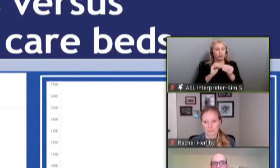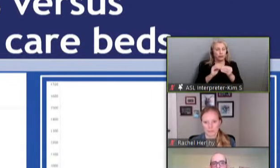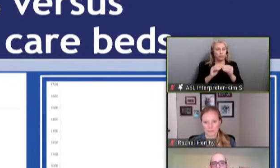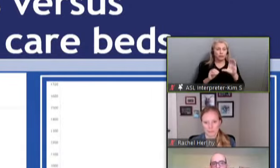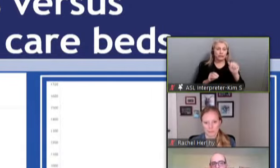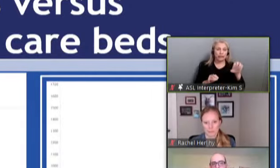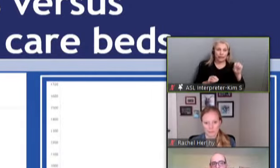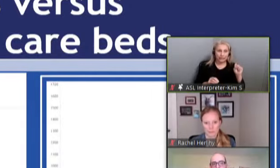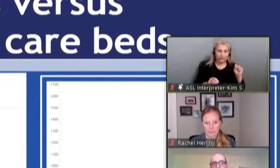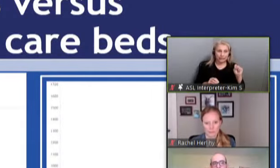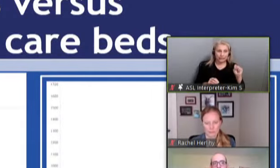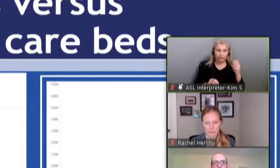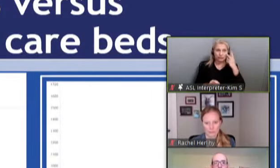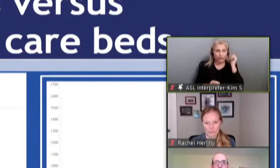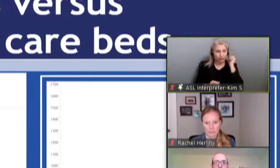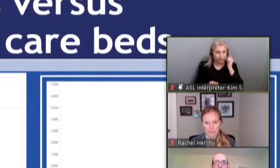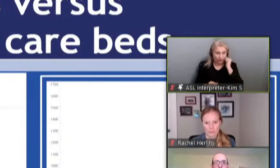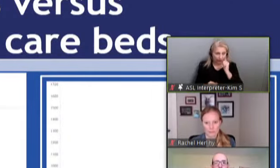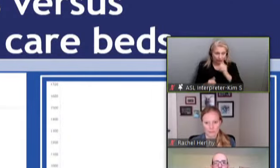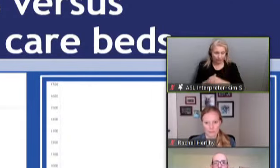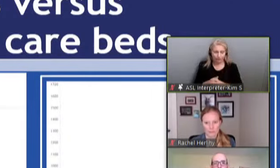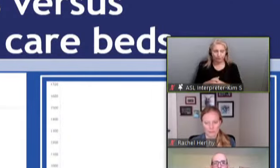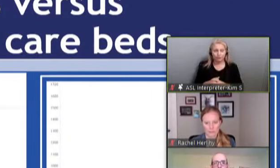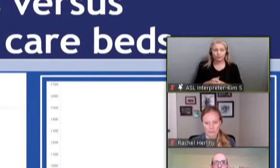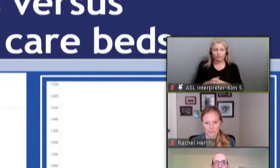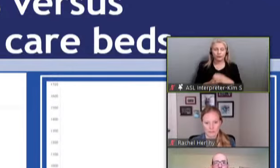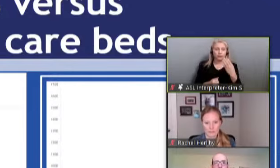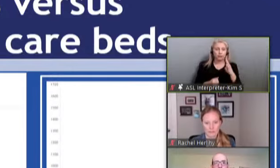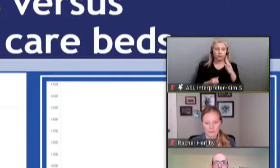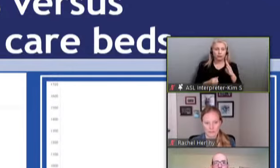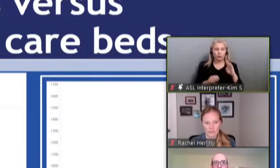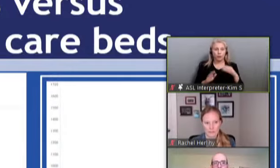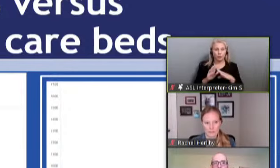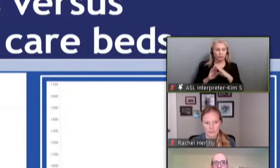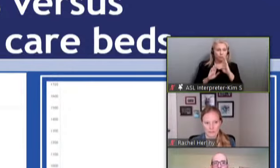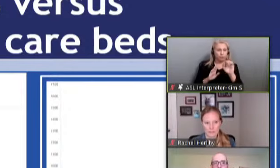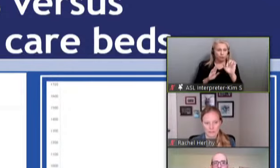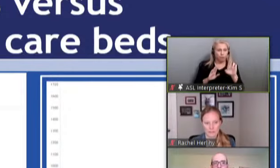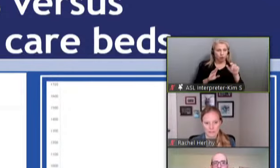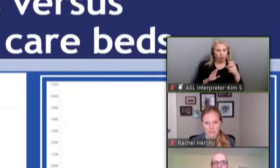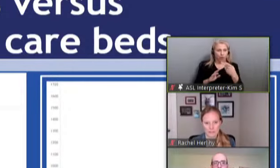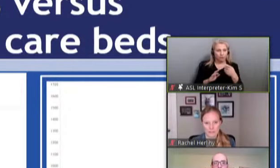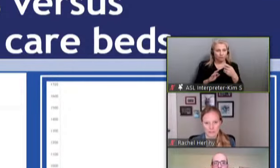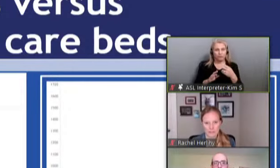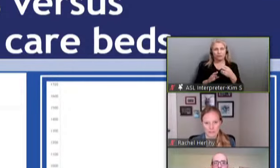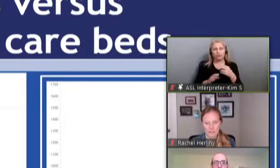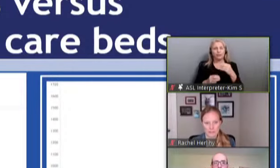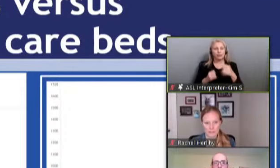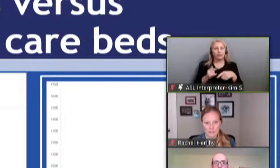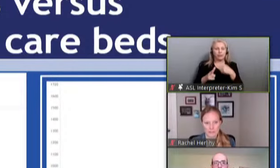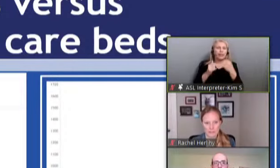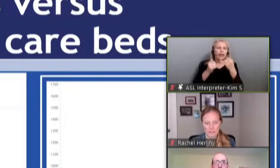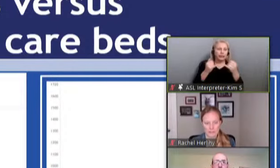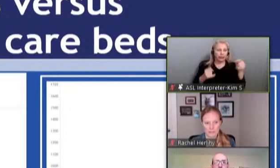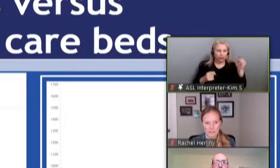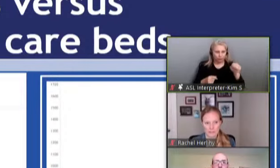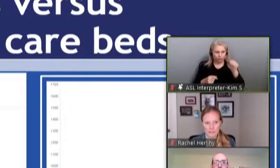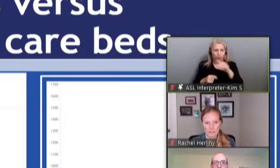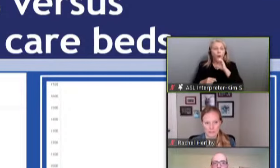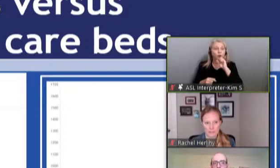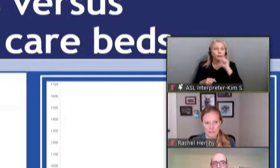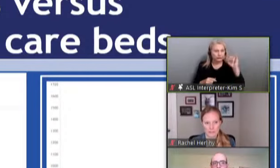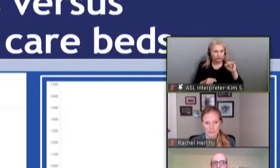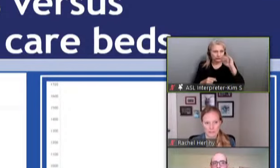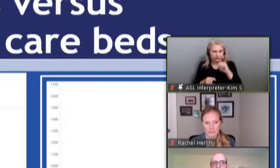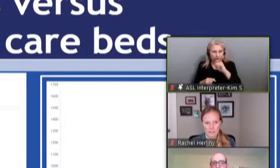cases that we see each day in the blue bar graph, and then using that line graph on the orange line,